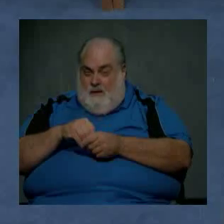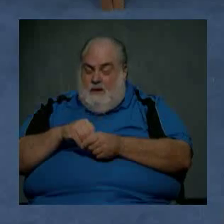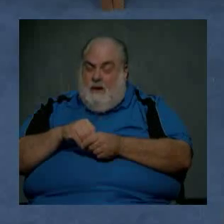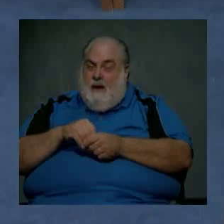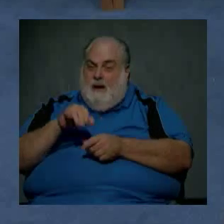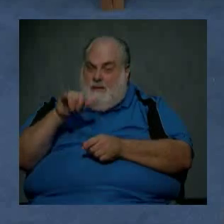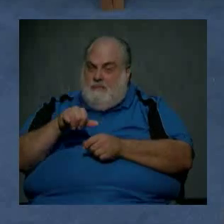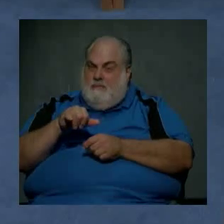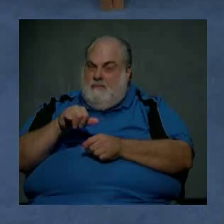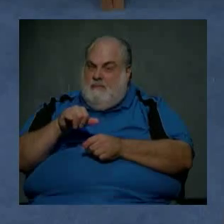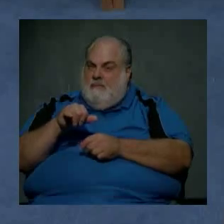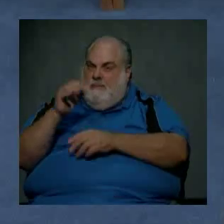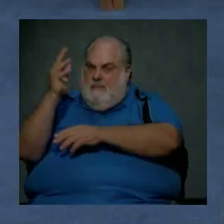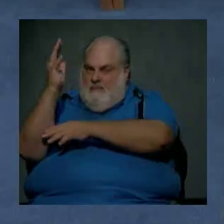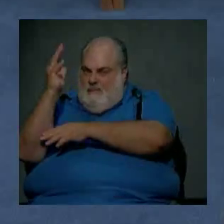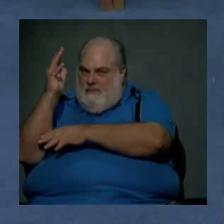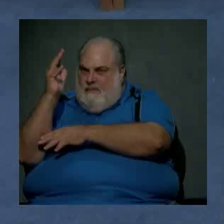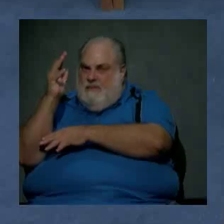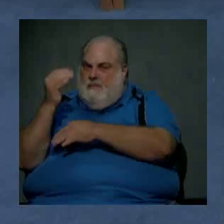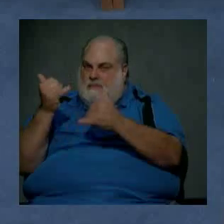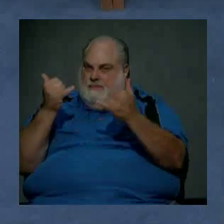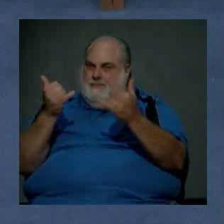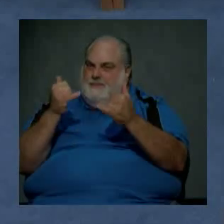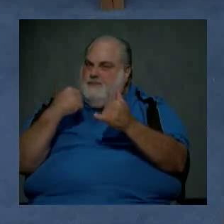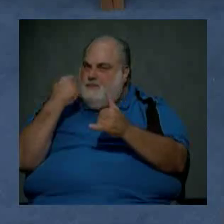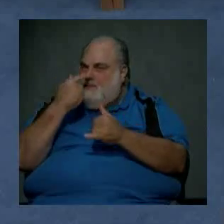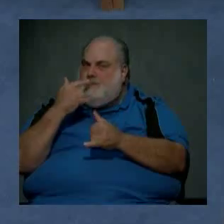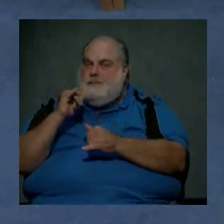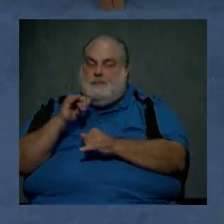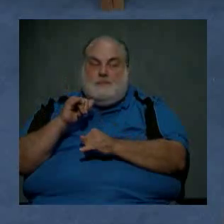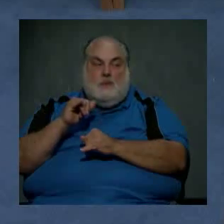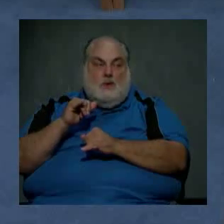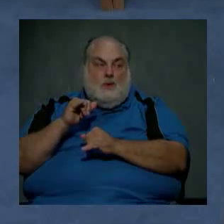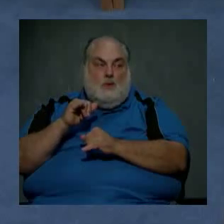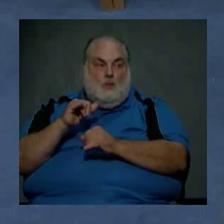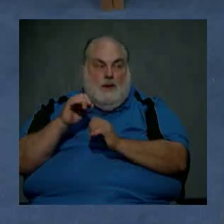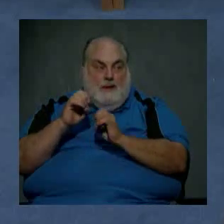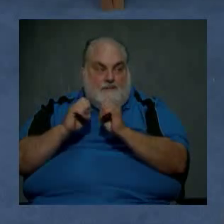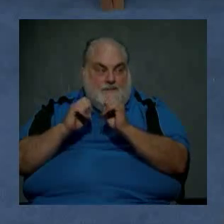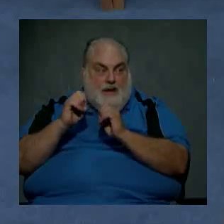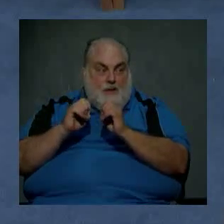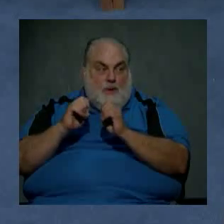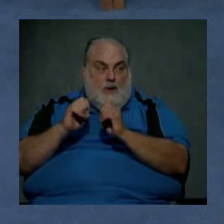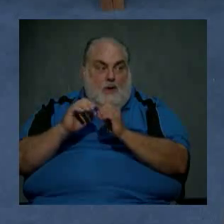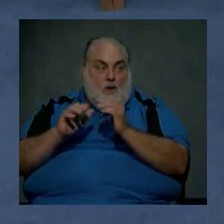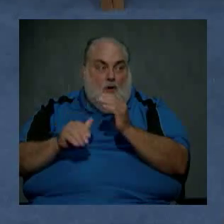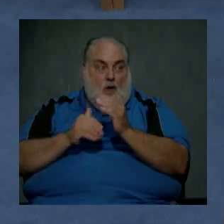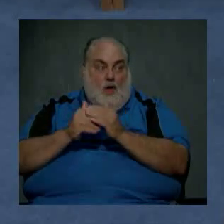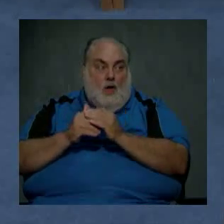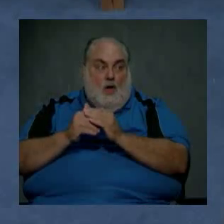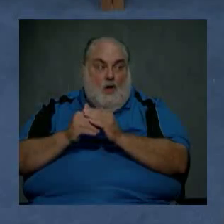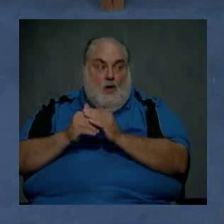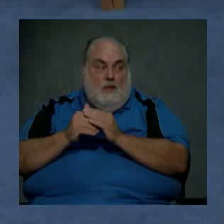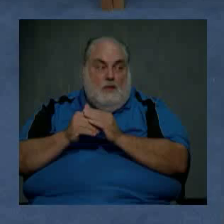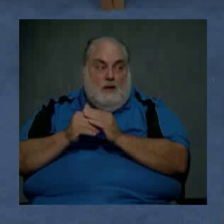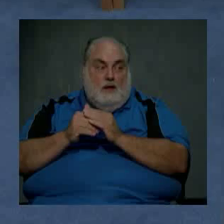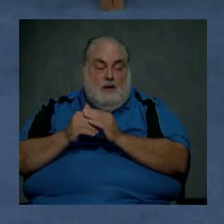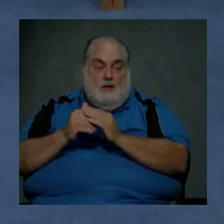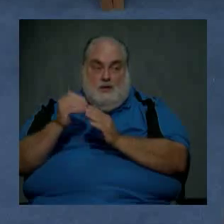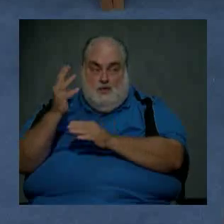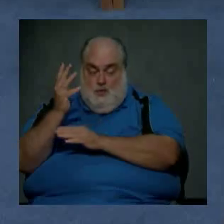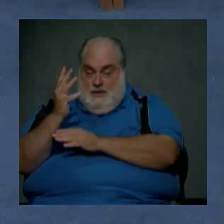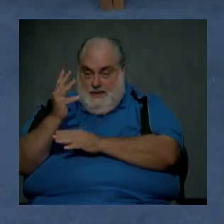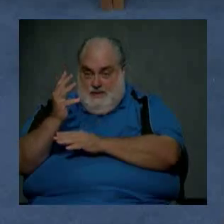we need to take a look at the trees and the current condition. And after doing that, we went through and evaluated all of the current condition of the existing